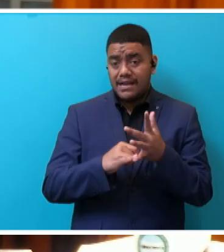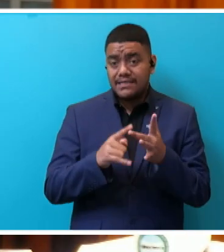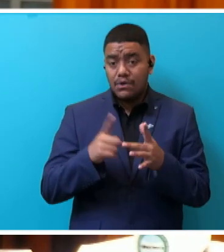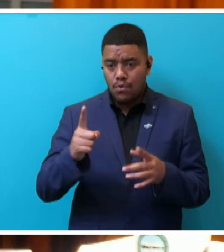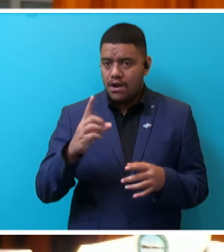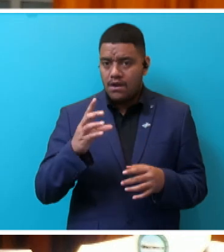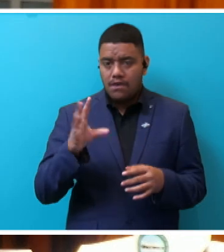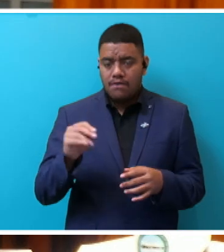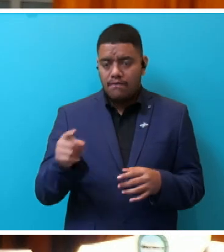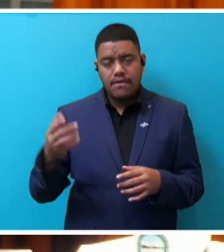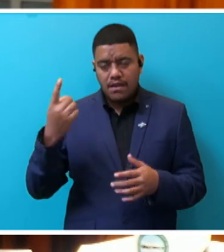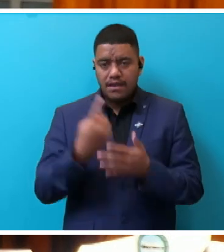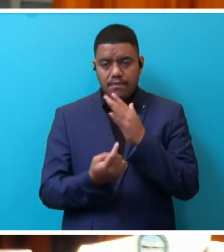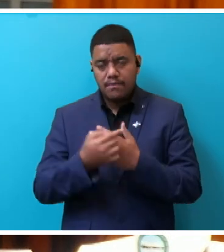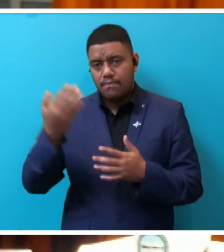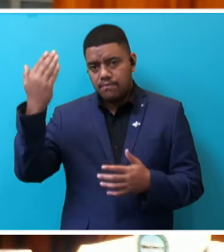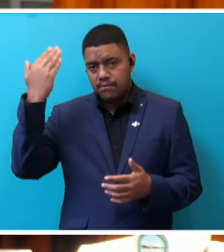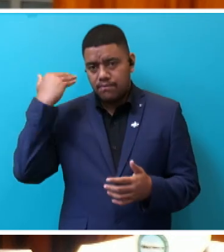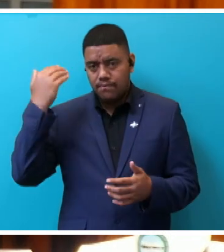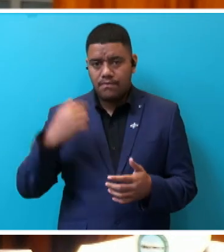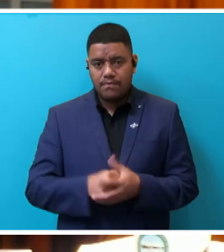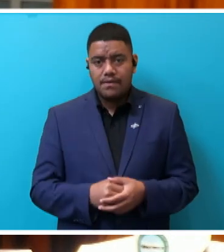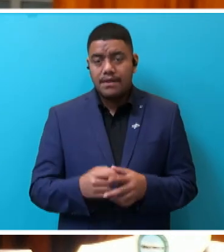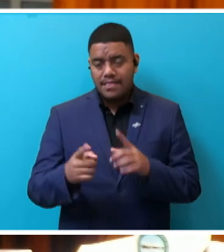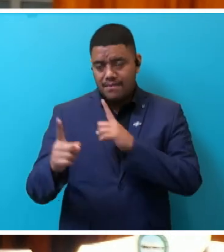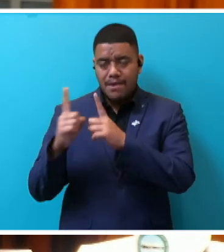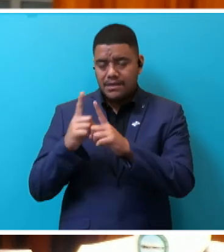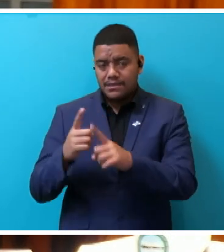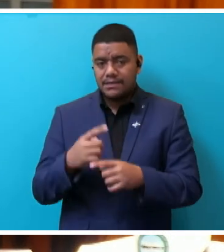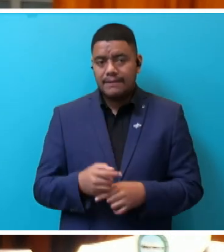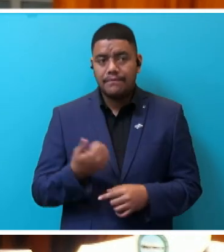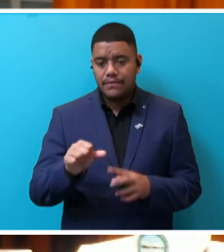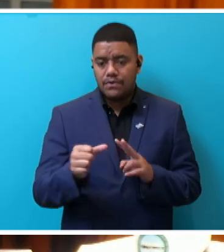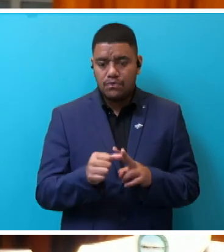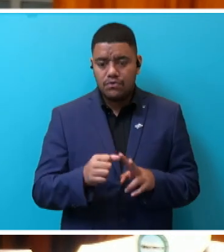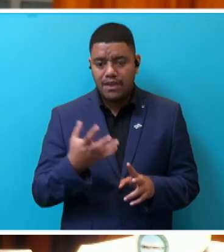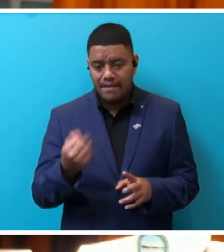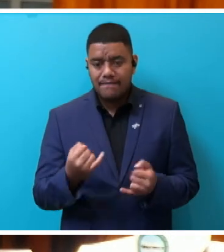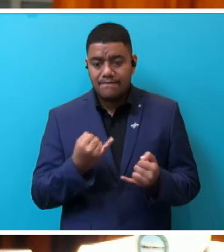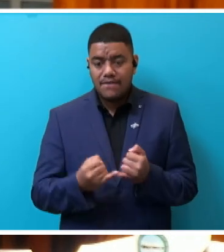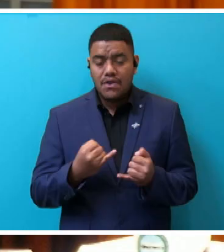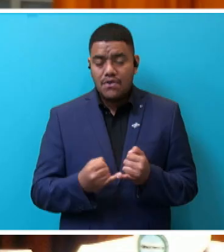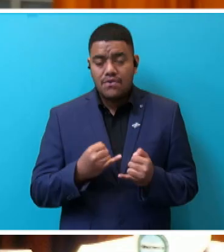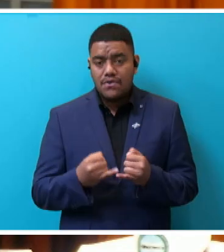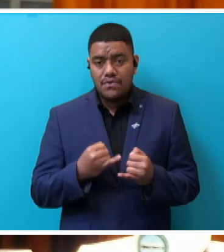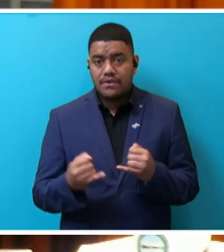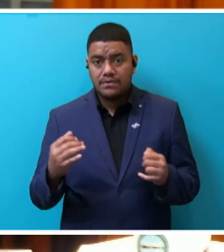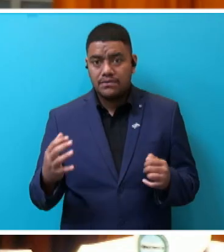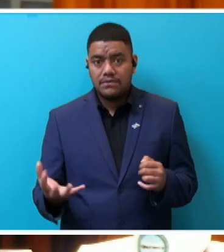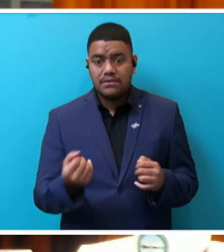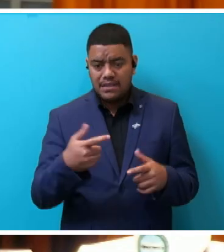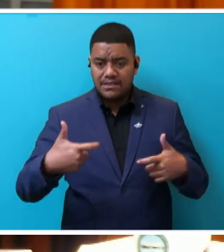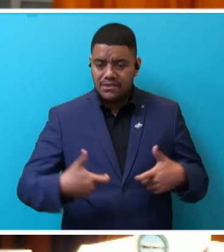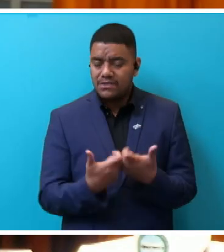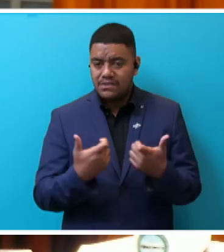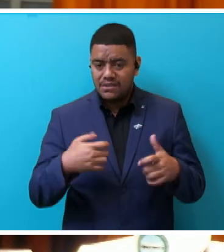the operations that had been mined in the past, and also we've had some very significant incidences